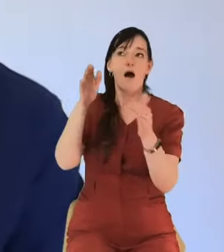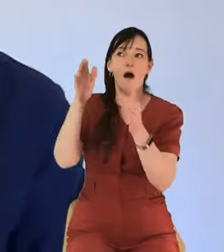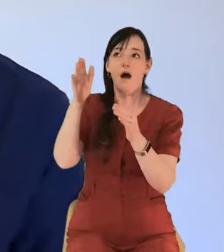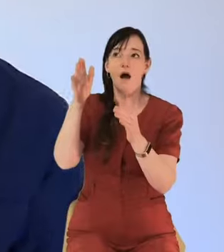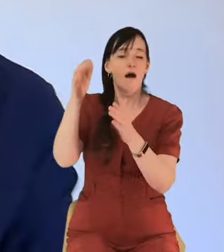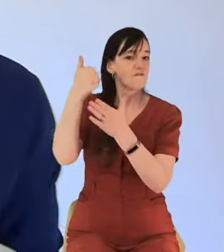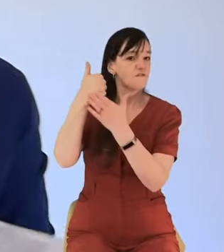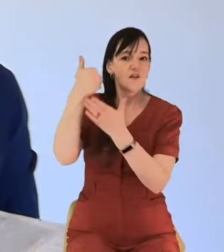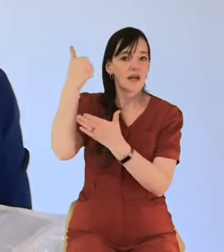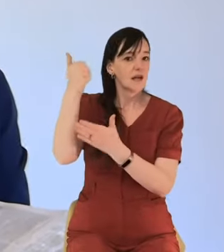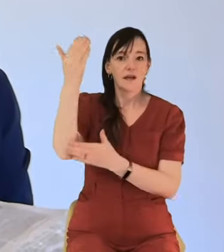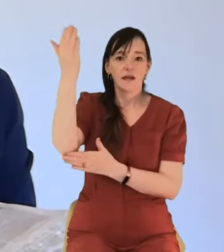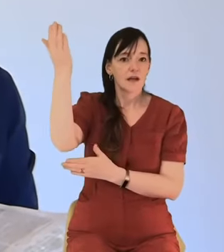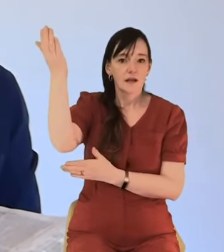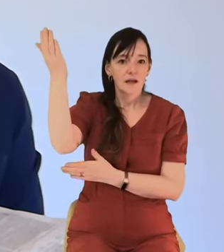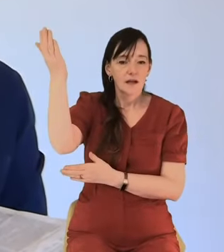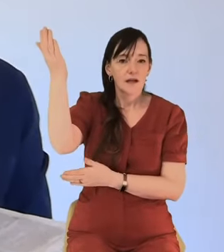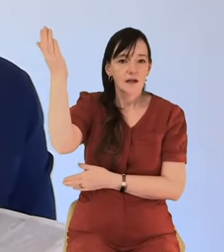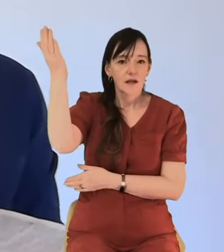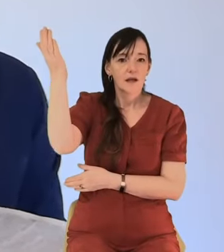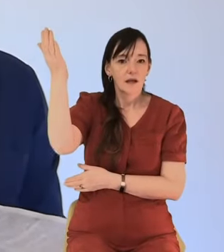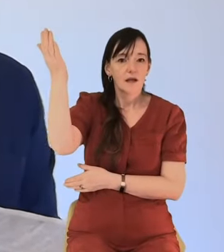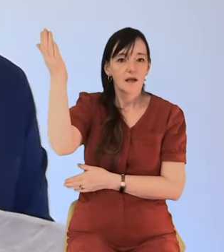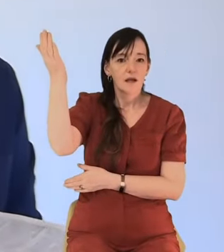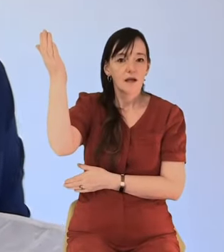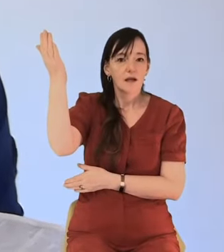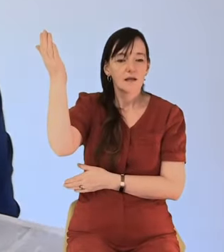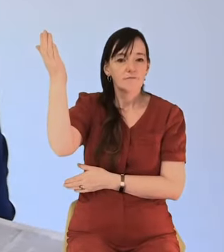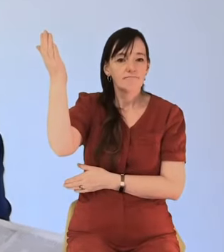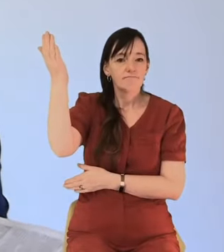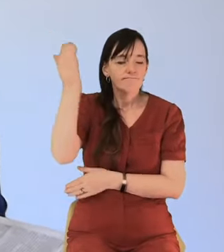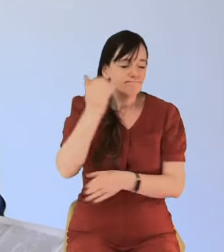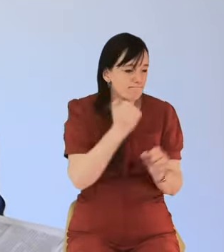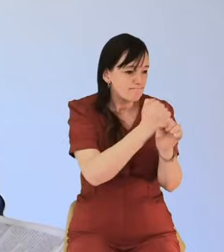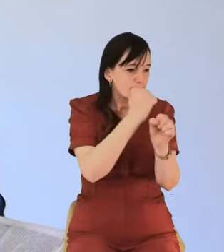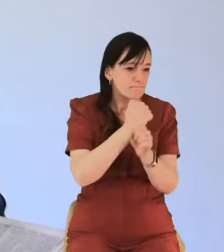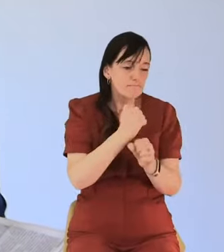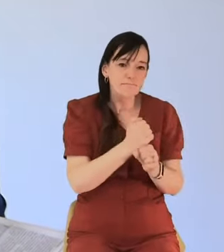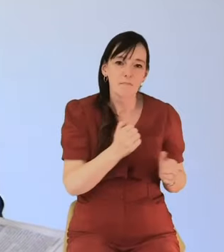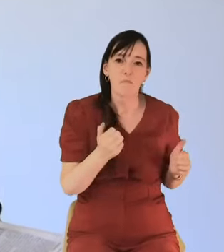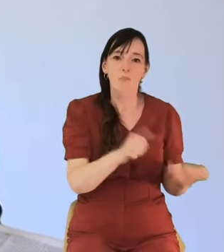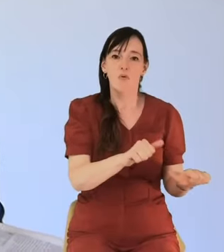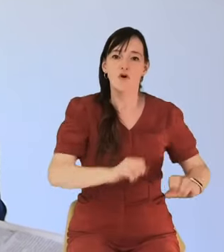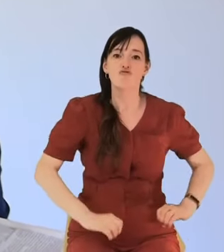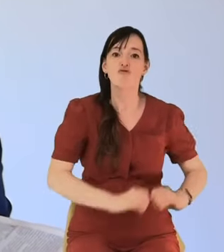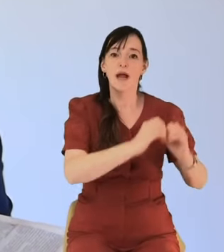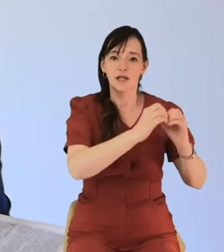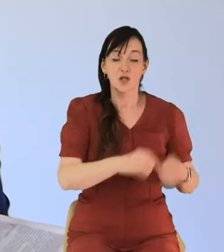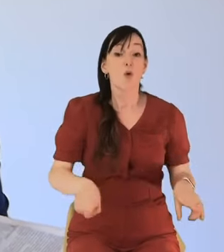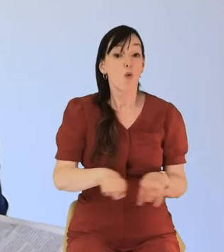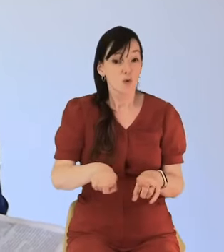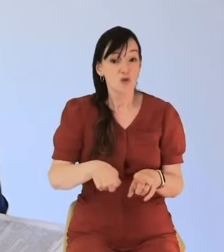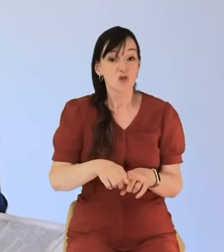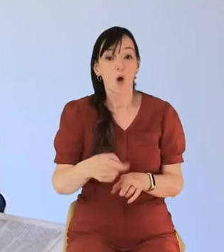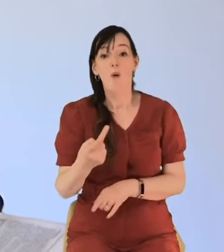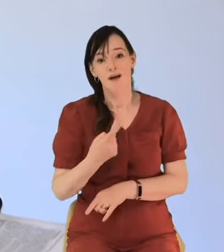he brilliant? He will restore creation. And he will restore